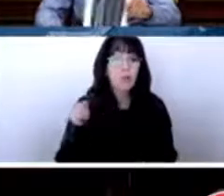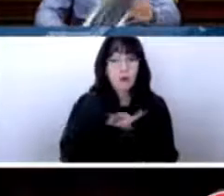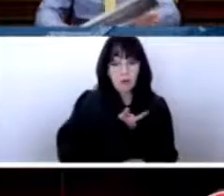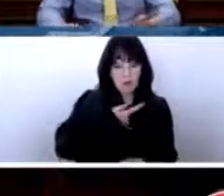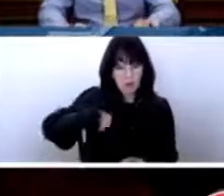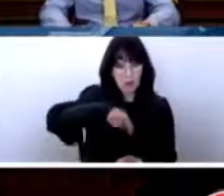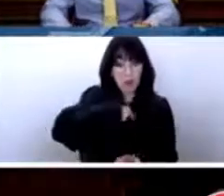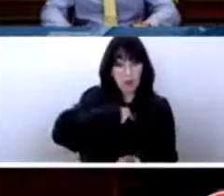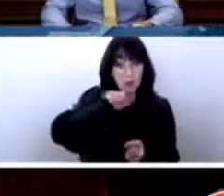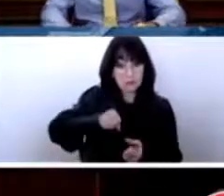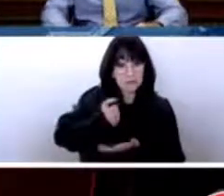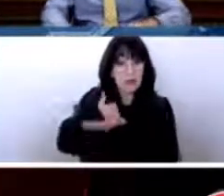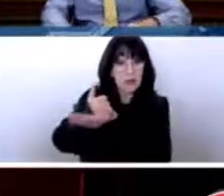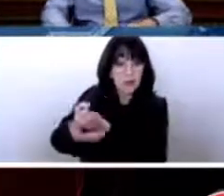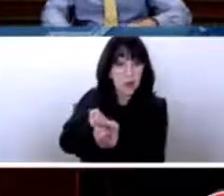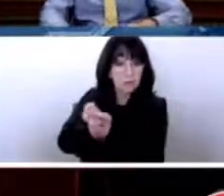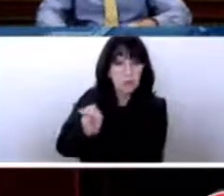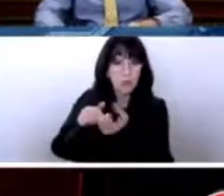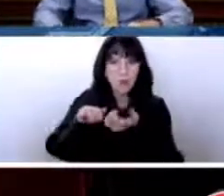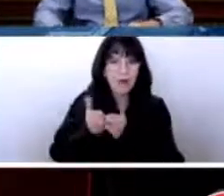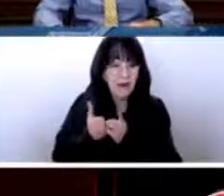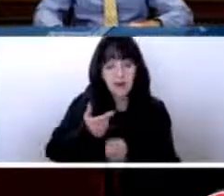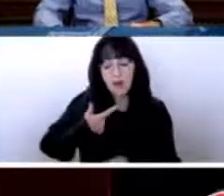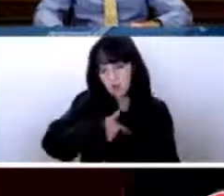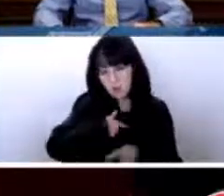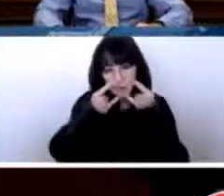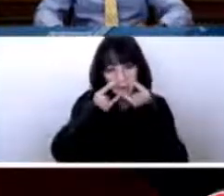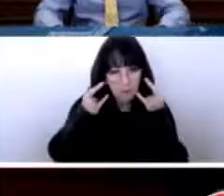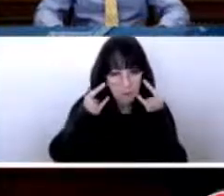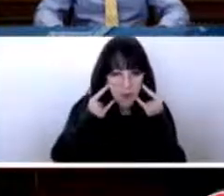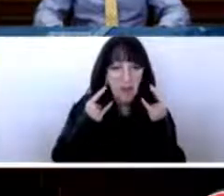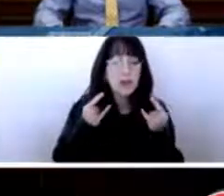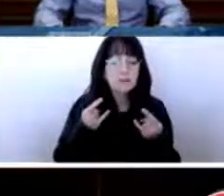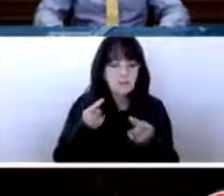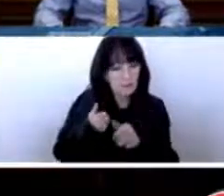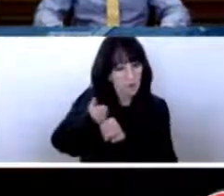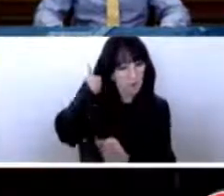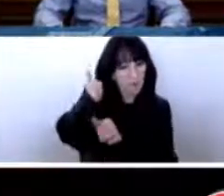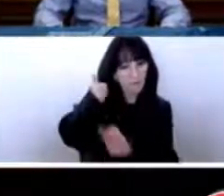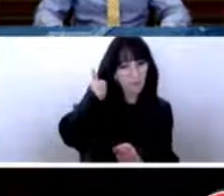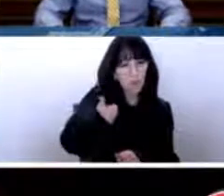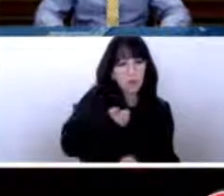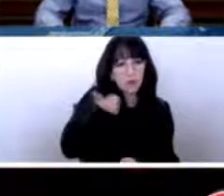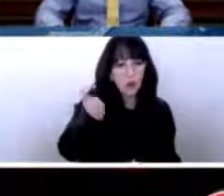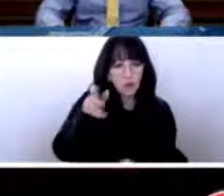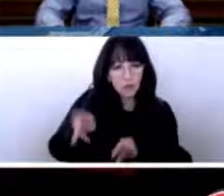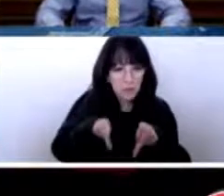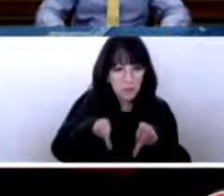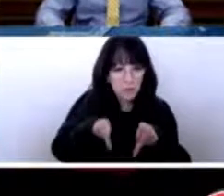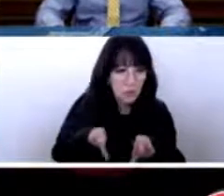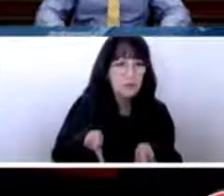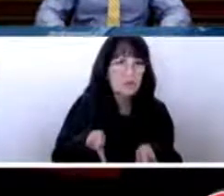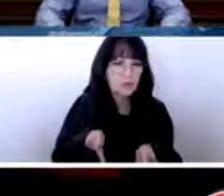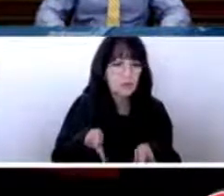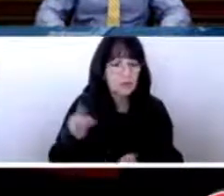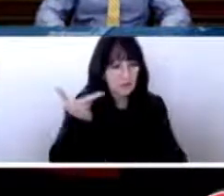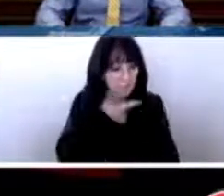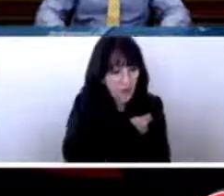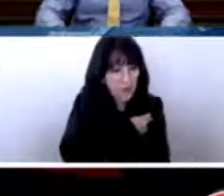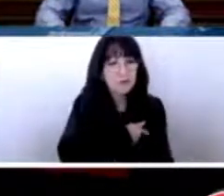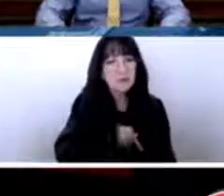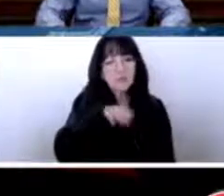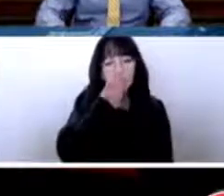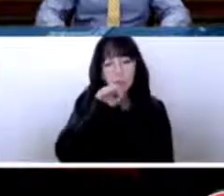vaccinated and boosted when eligible. So real simple solution to this crisis, and that is, if you're